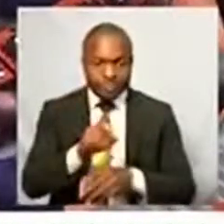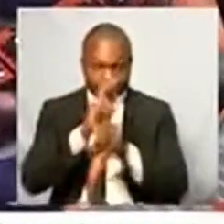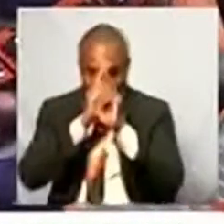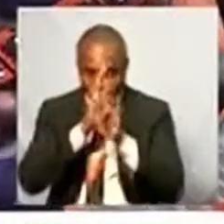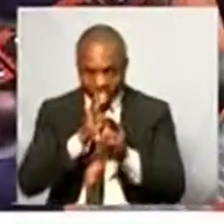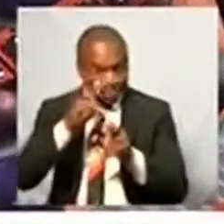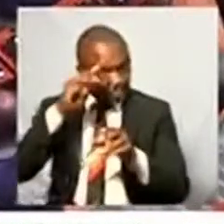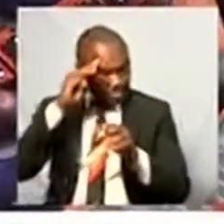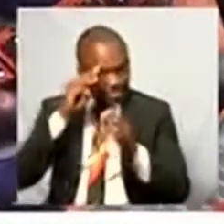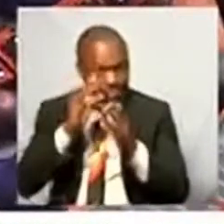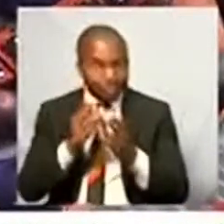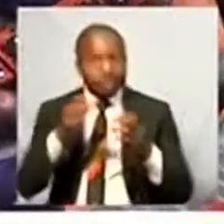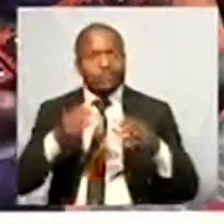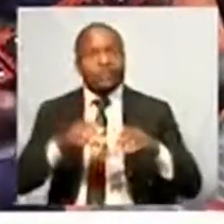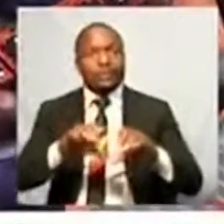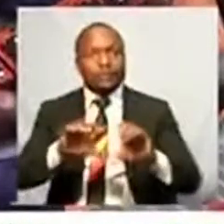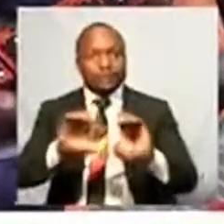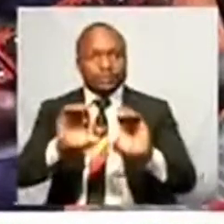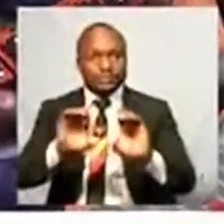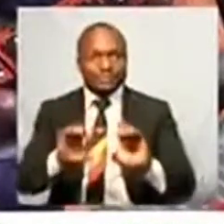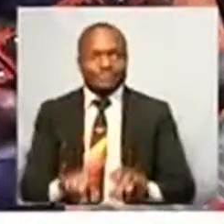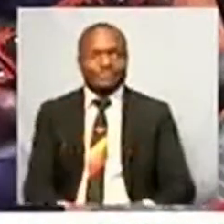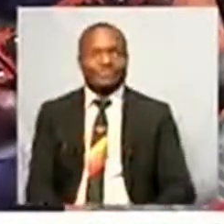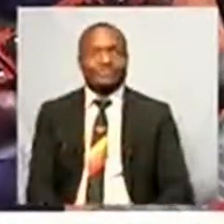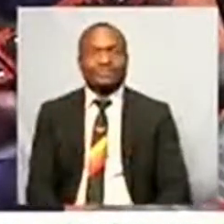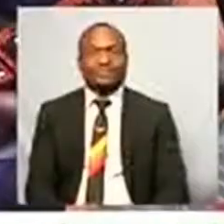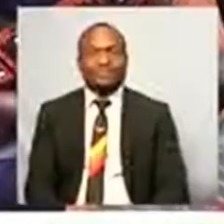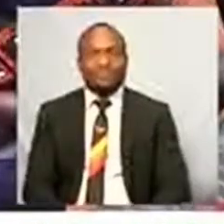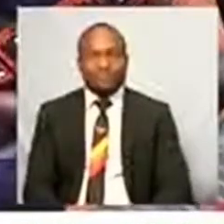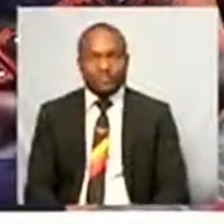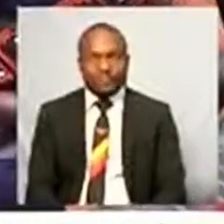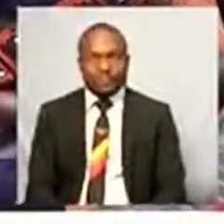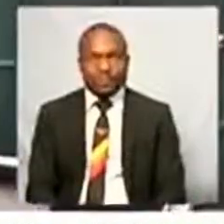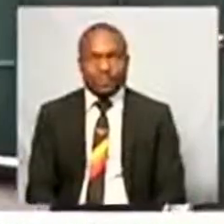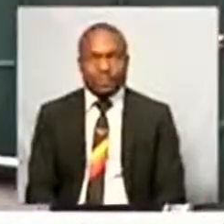the Honorable Minister continue.